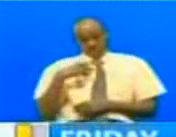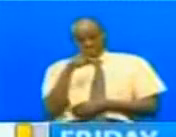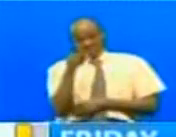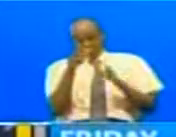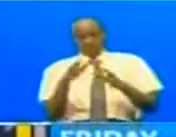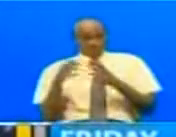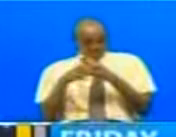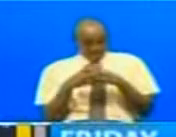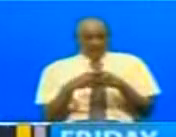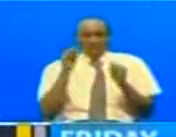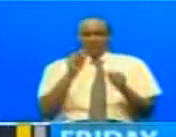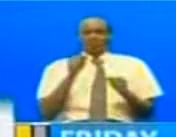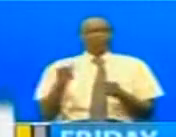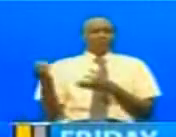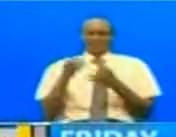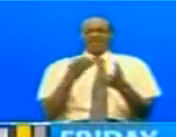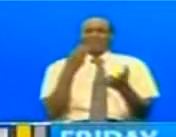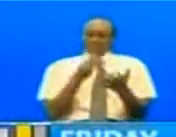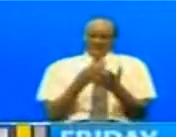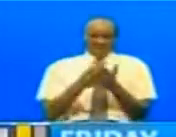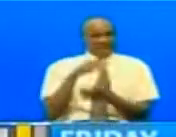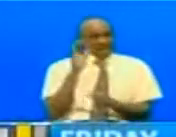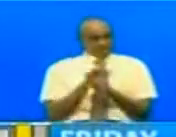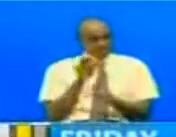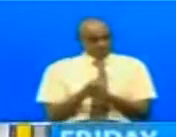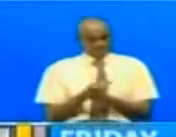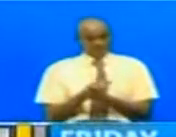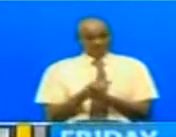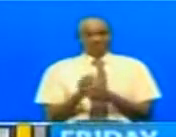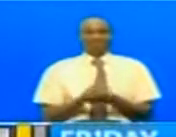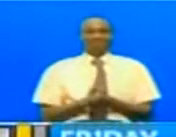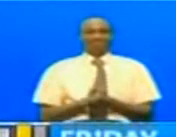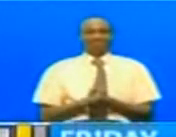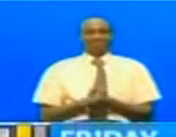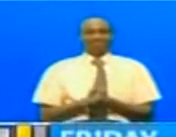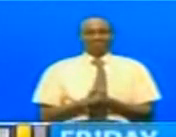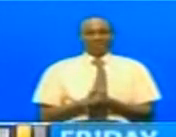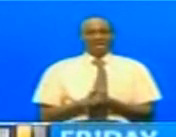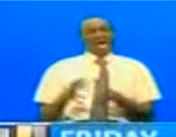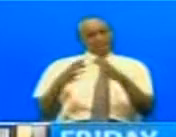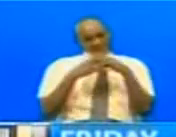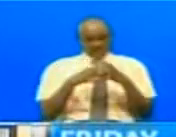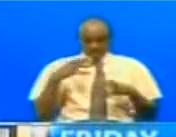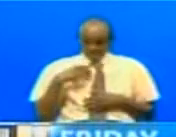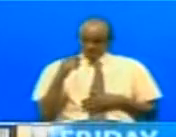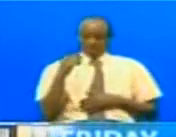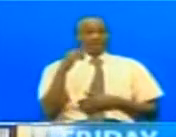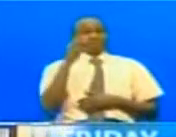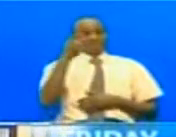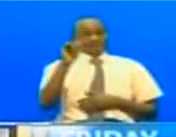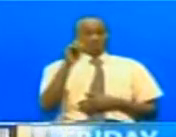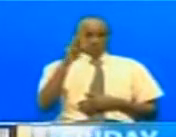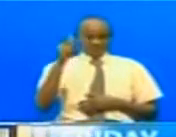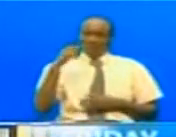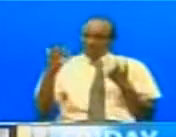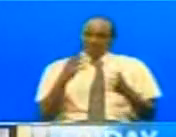Pacquiao is expected to generate record-breaking sums, even for Sin City. American superstar Mayweather alone could